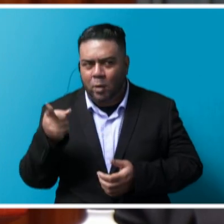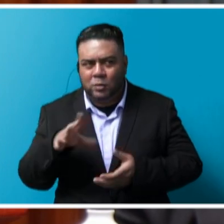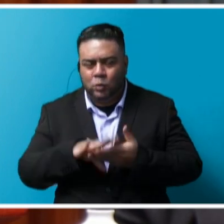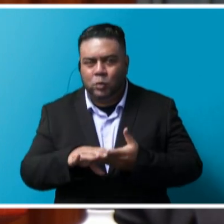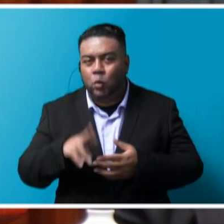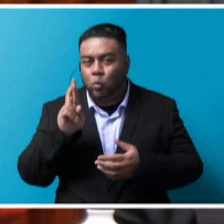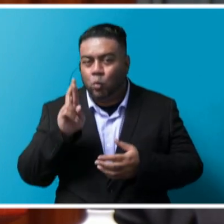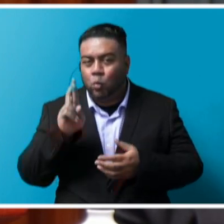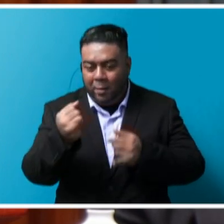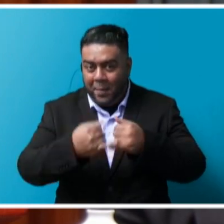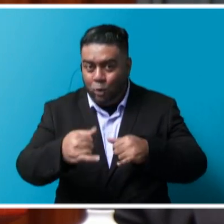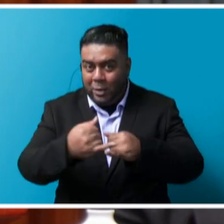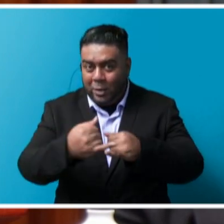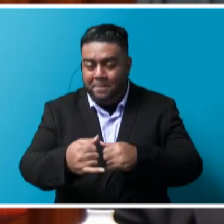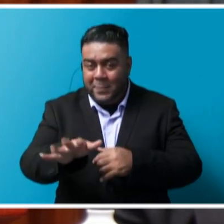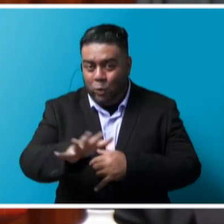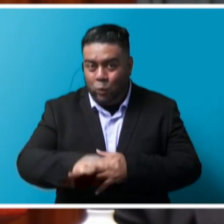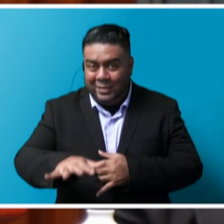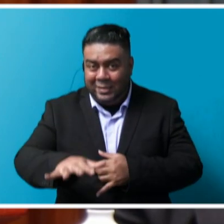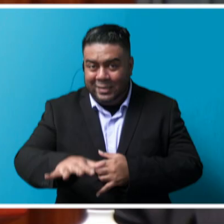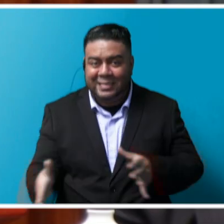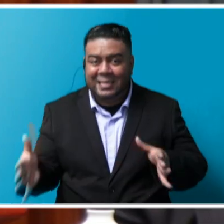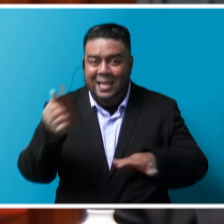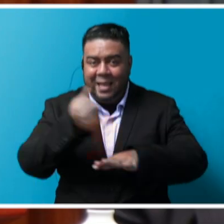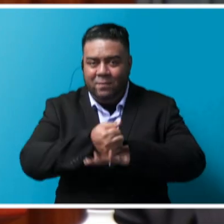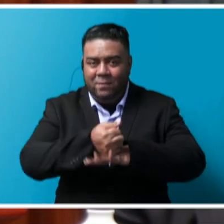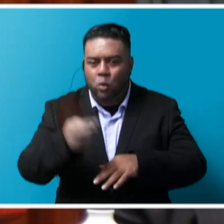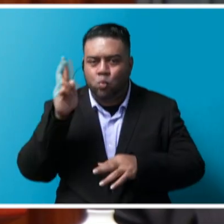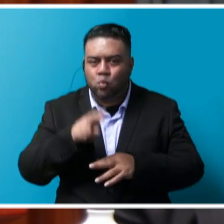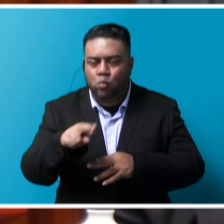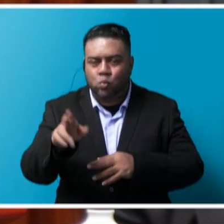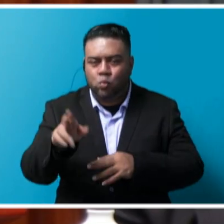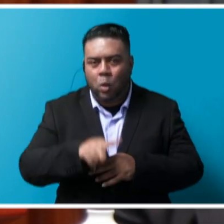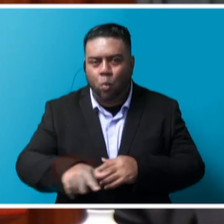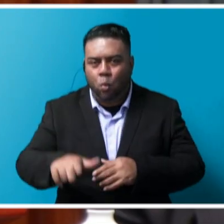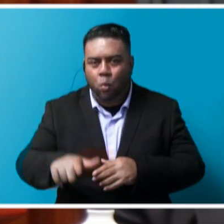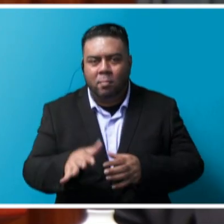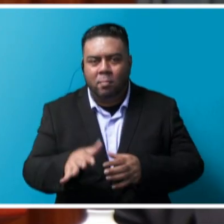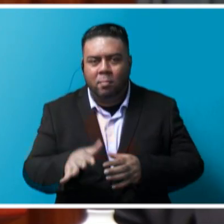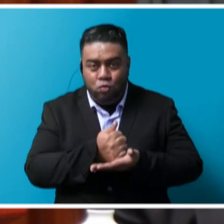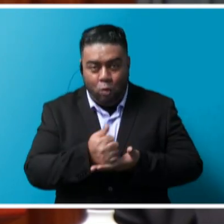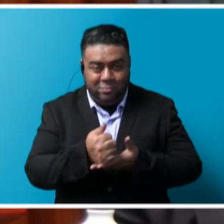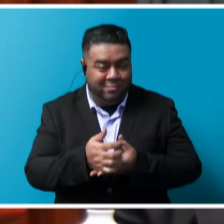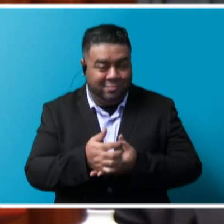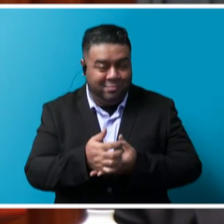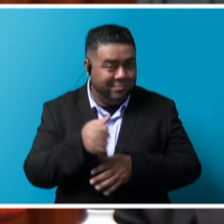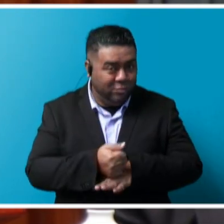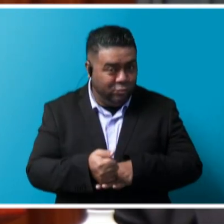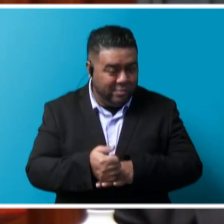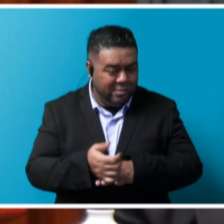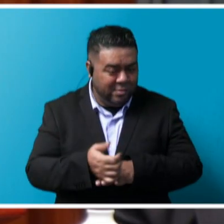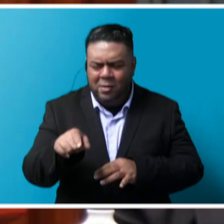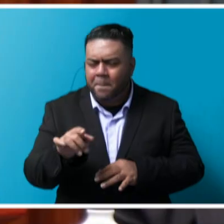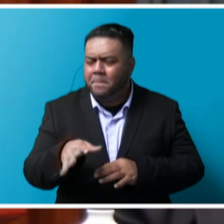maritime areas governed by the Rural Local Authority. The budget also provides for professional support to